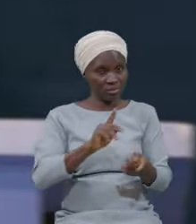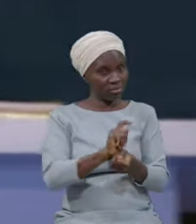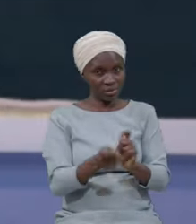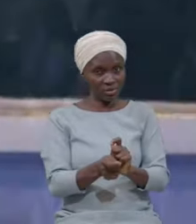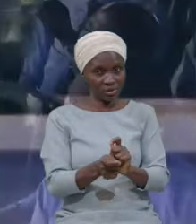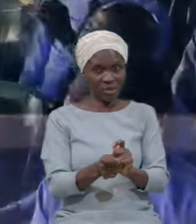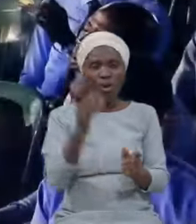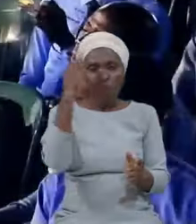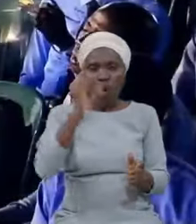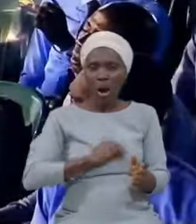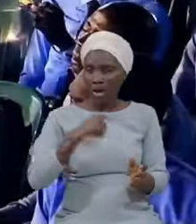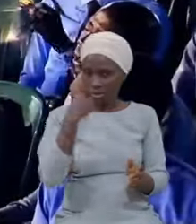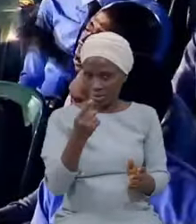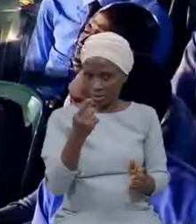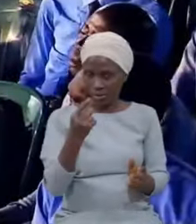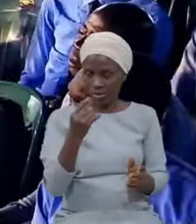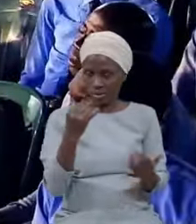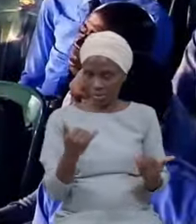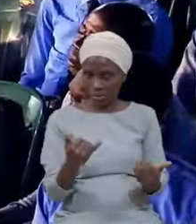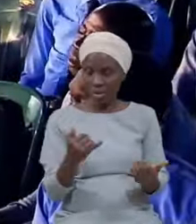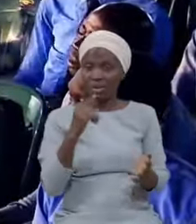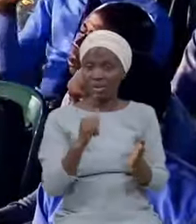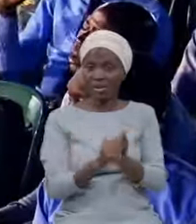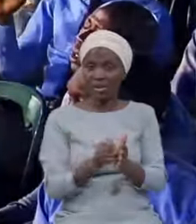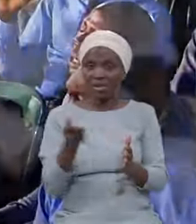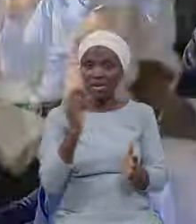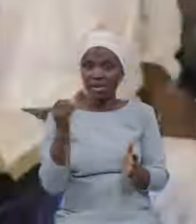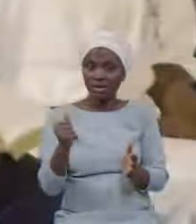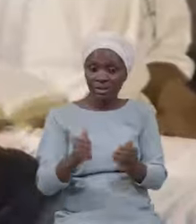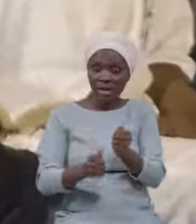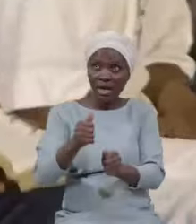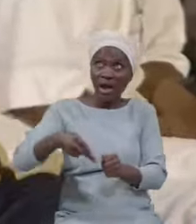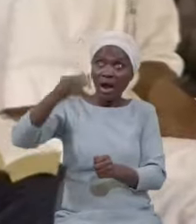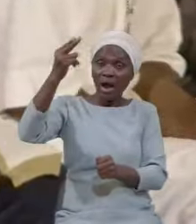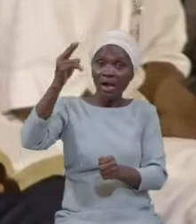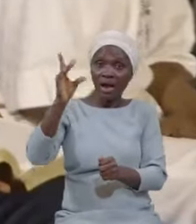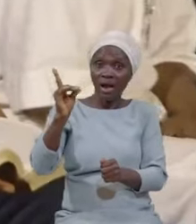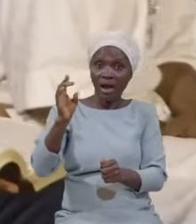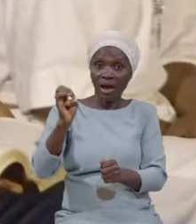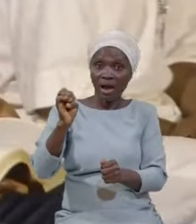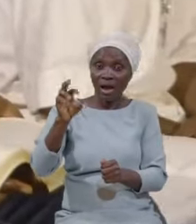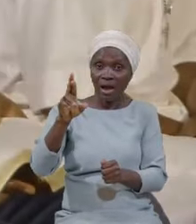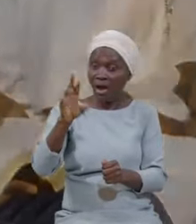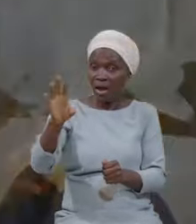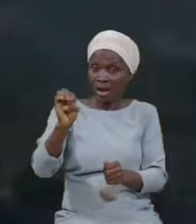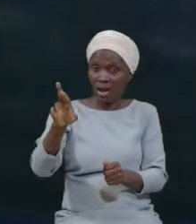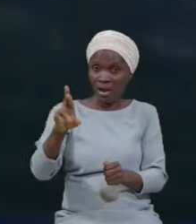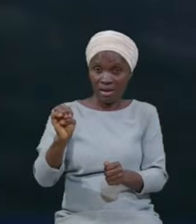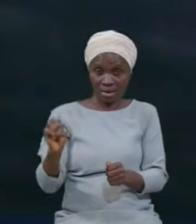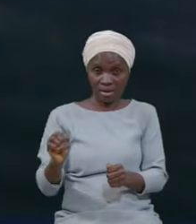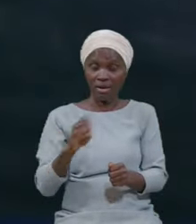decree. I said there's a higher decree. The decree not of the Medes, of